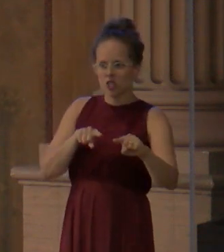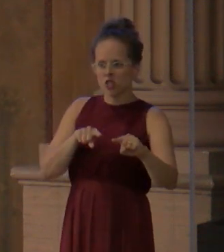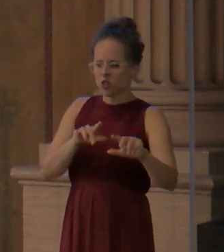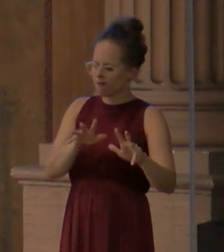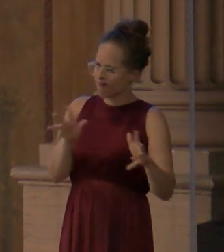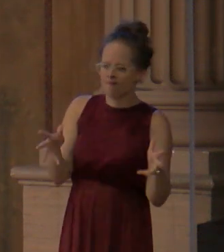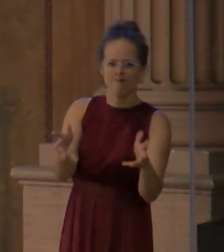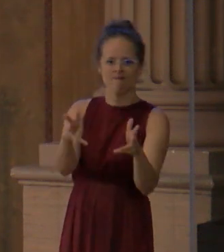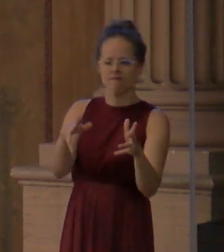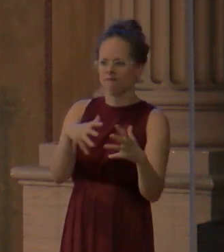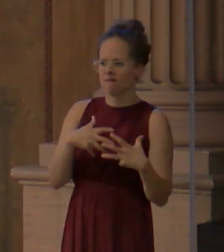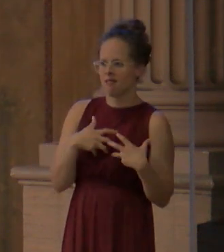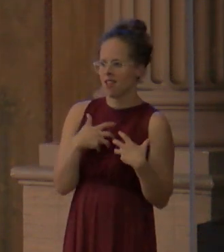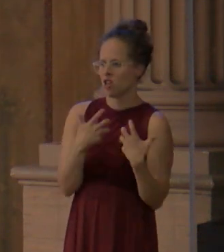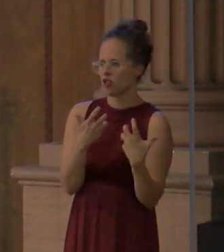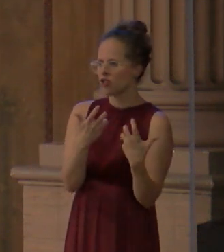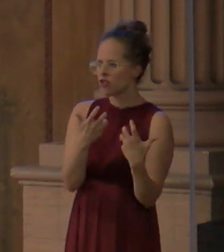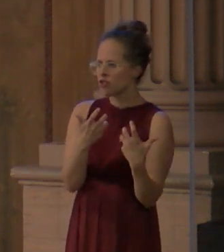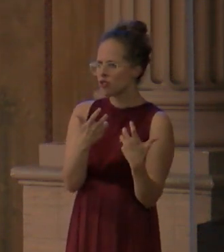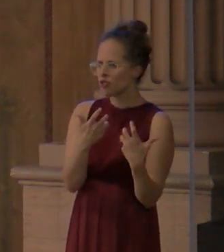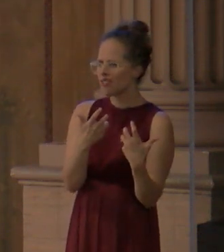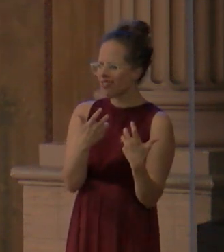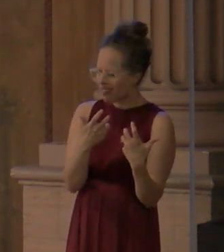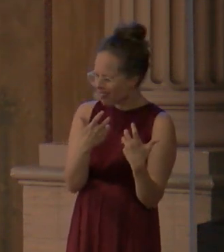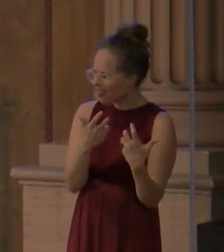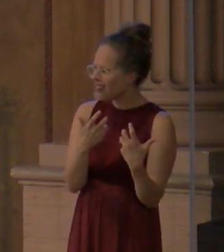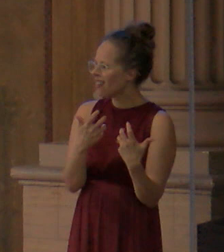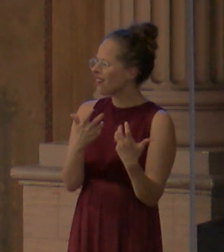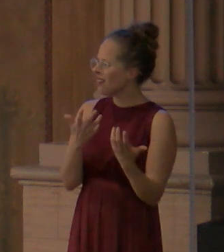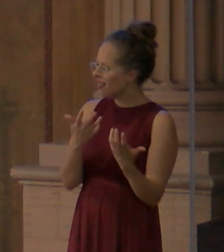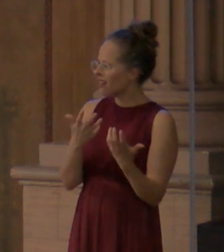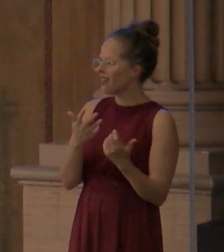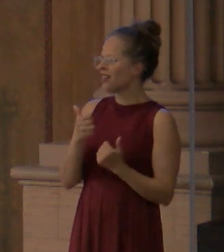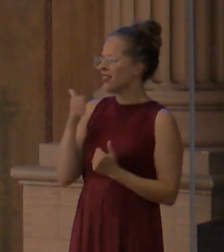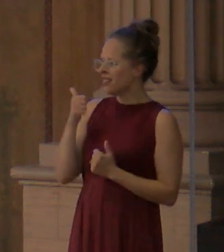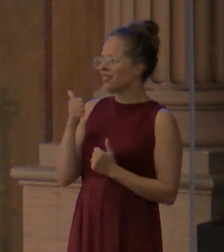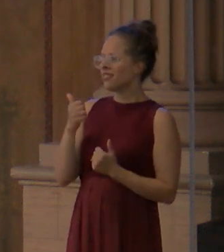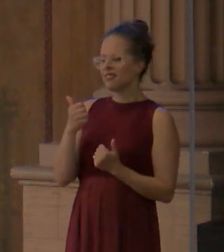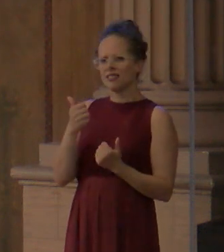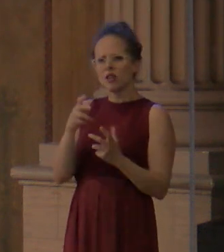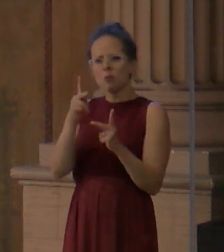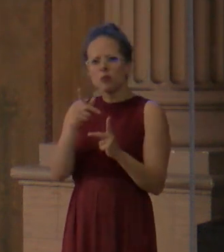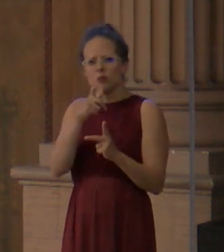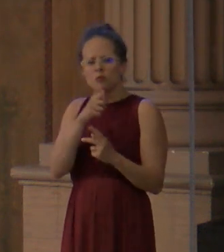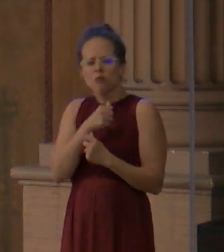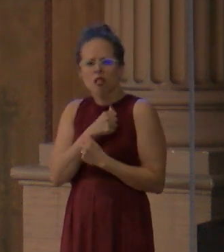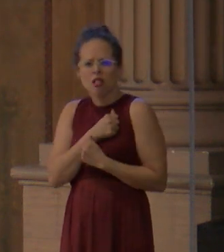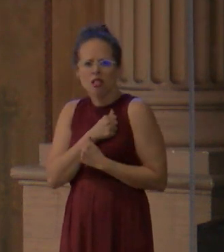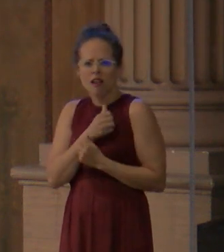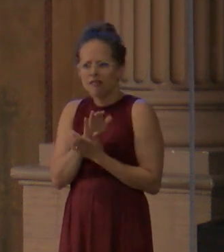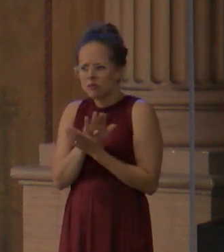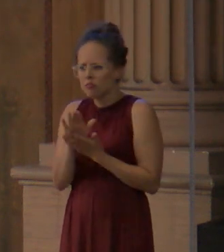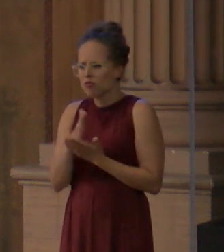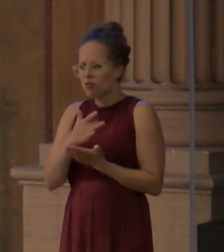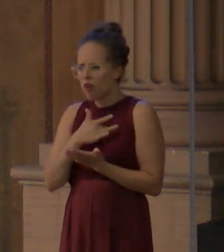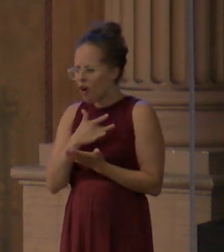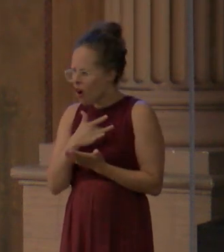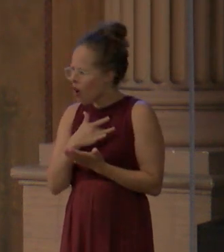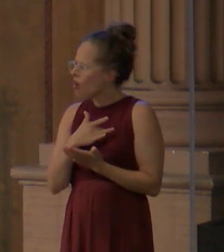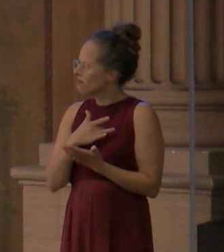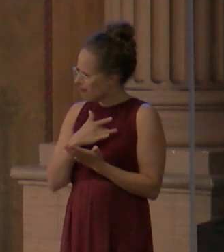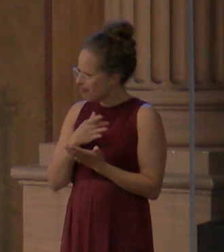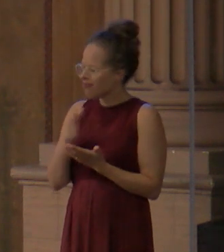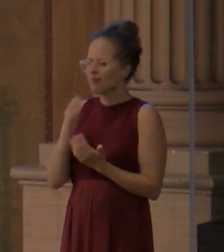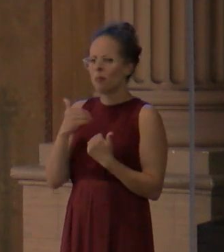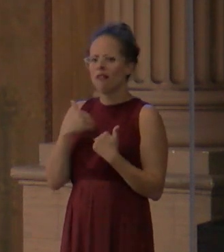who loves purity of heart and whose speech is gracious will have the king as his friend. Or Proverbs 16:21, the